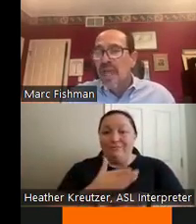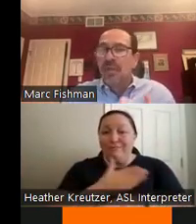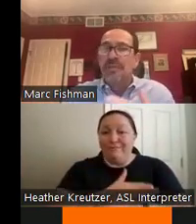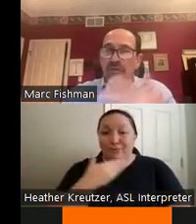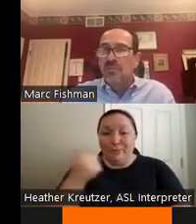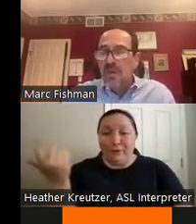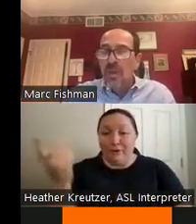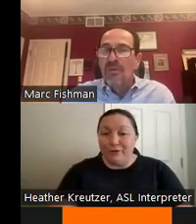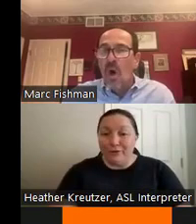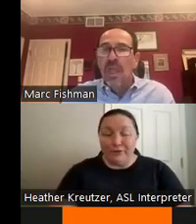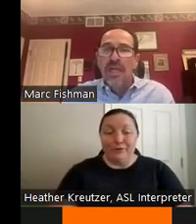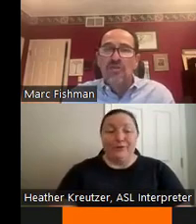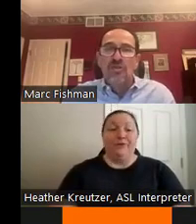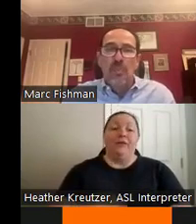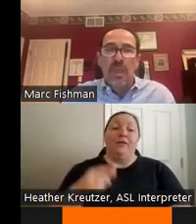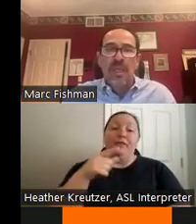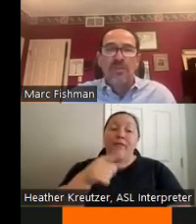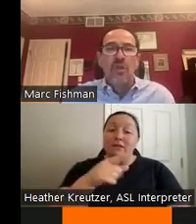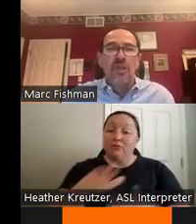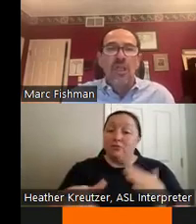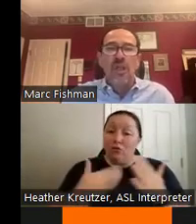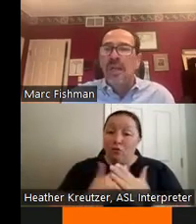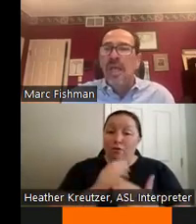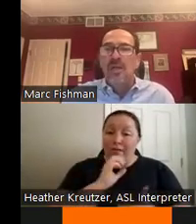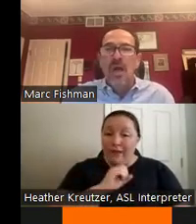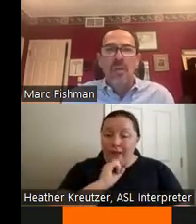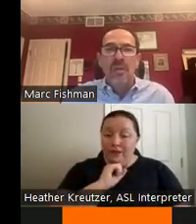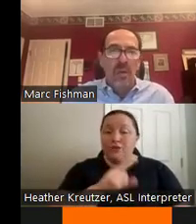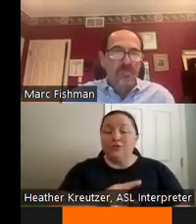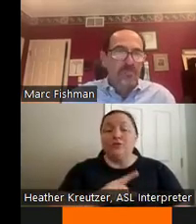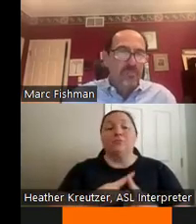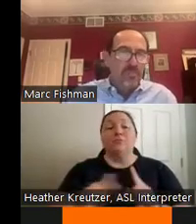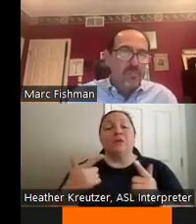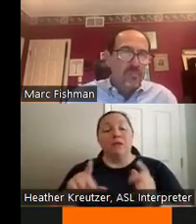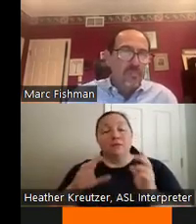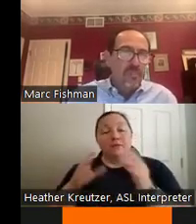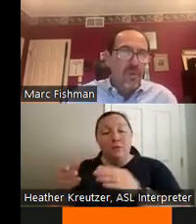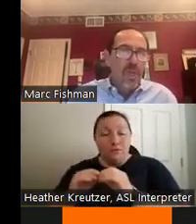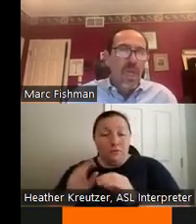in this data. This is people of all ages, but let's look a little bit at young people.